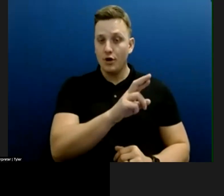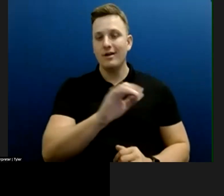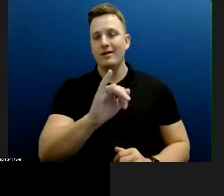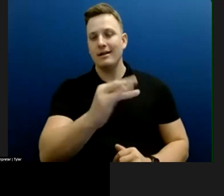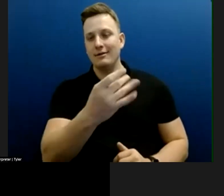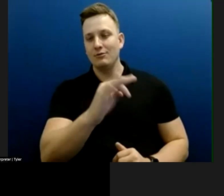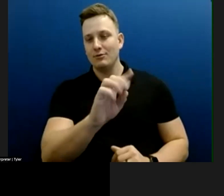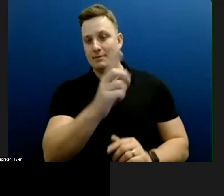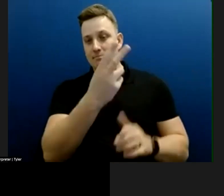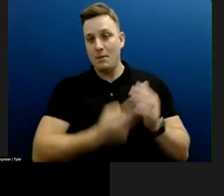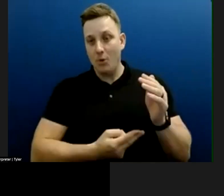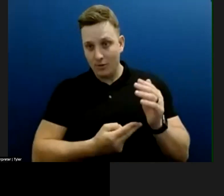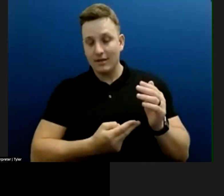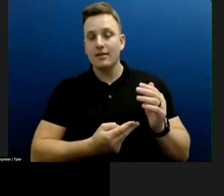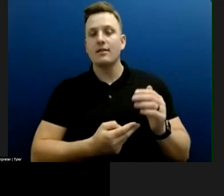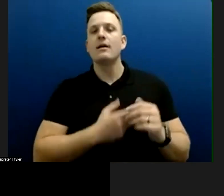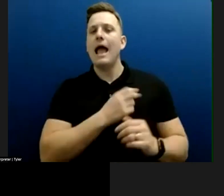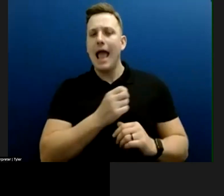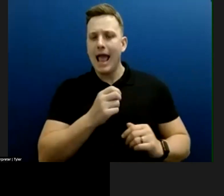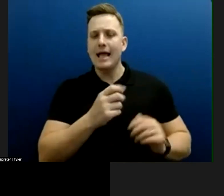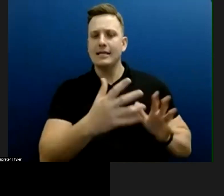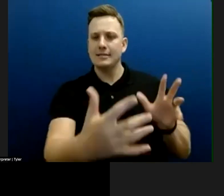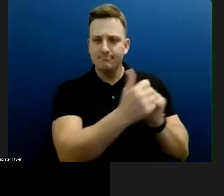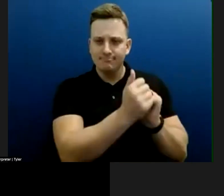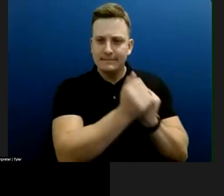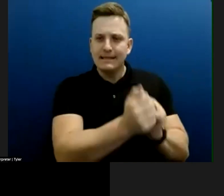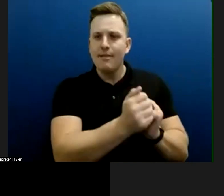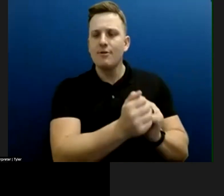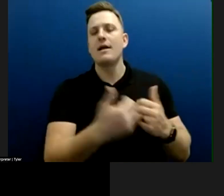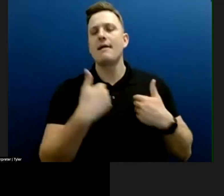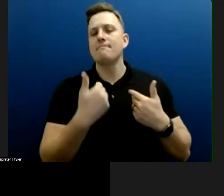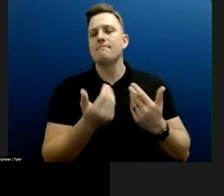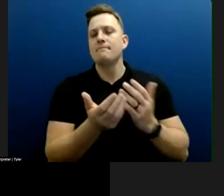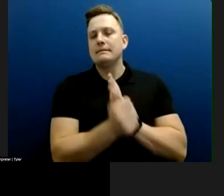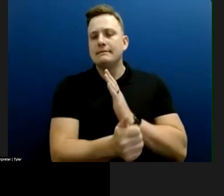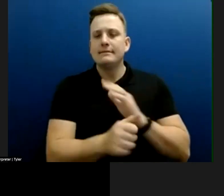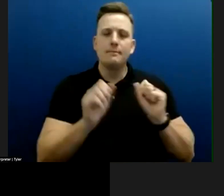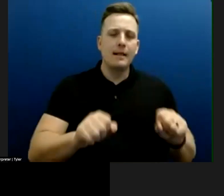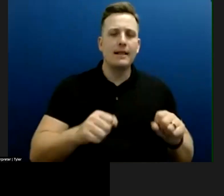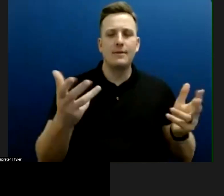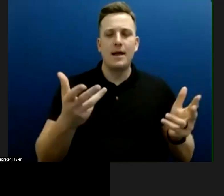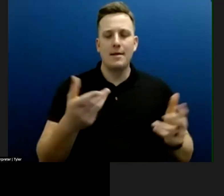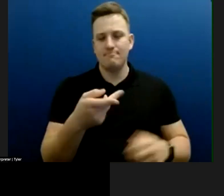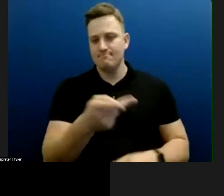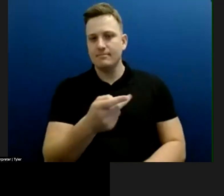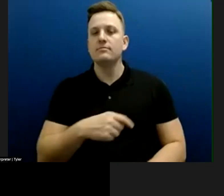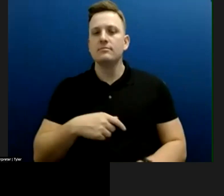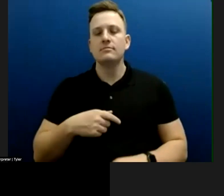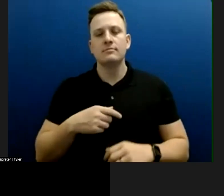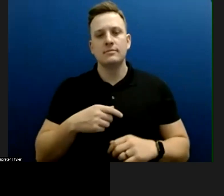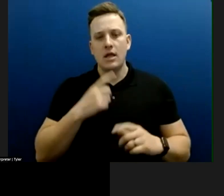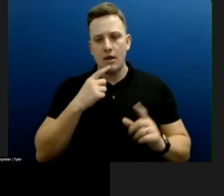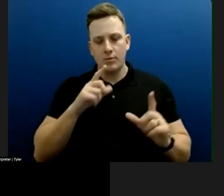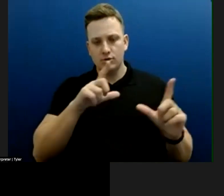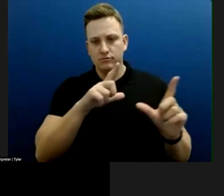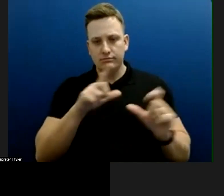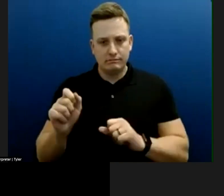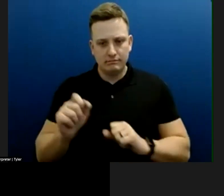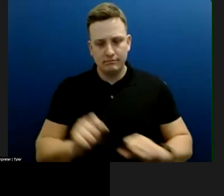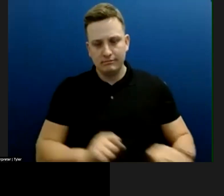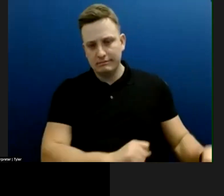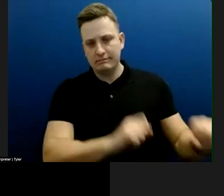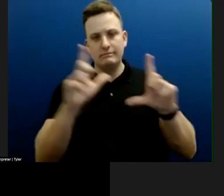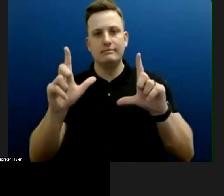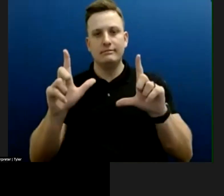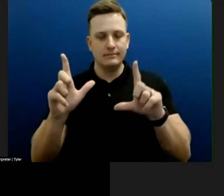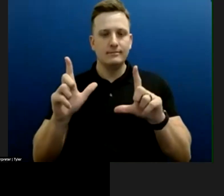them together as a partnership. So I will close down this video and come back to,